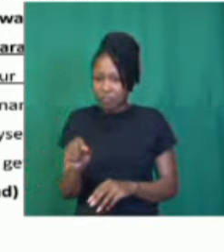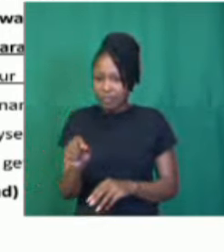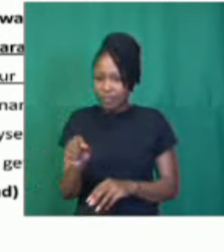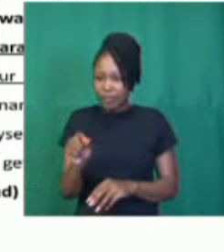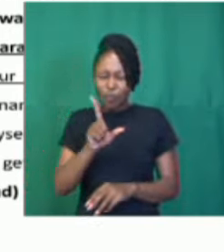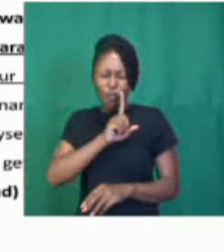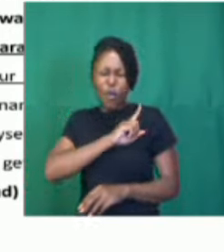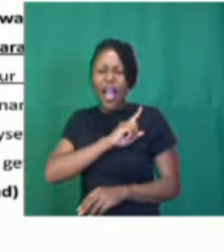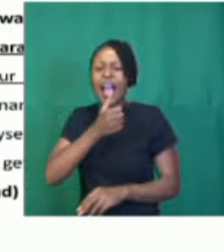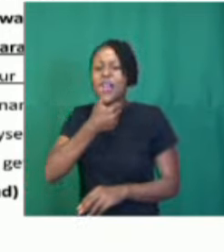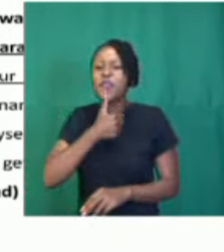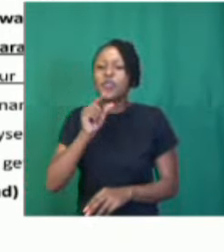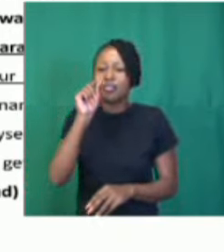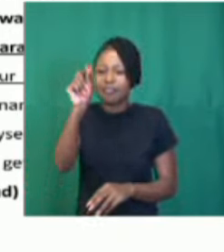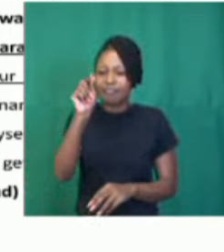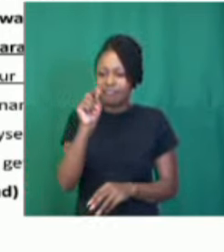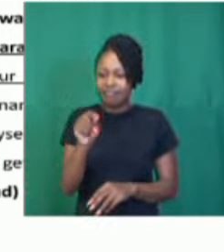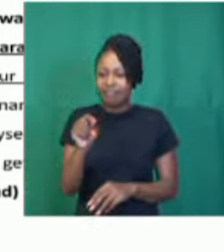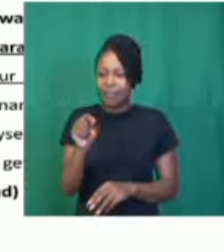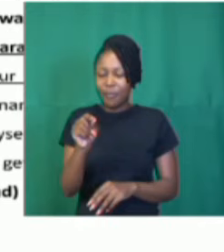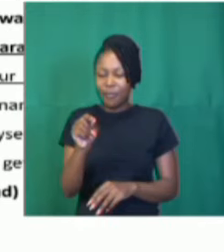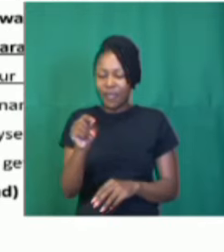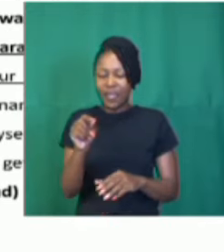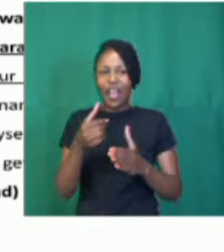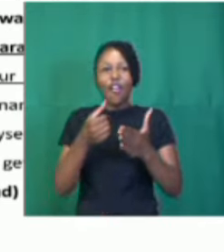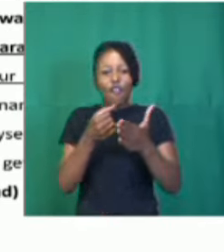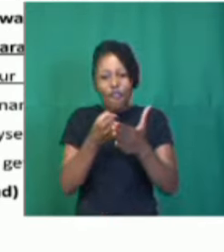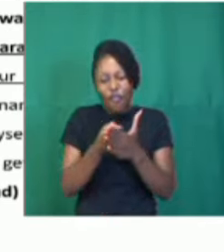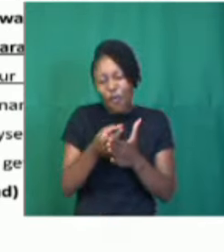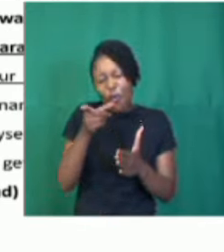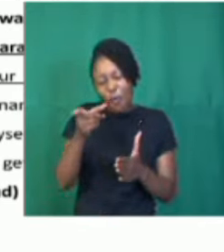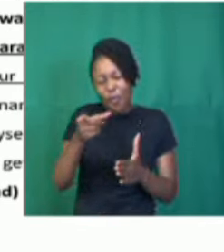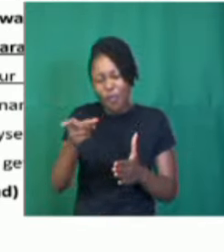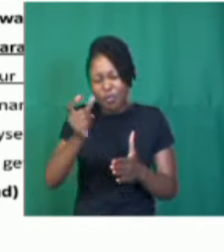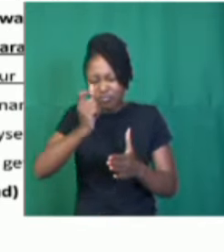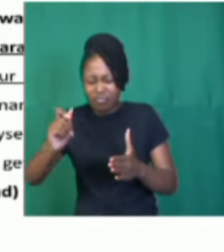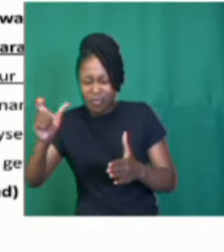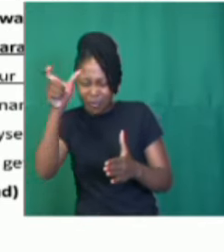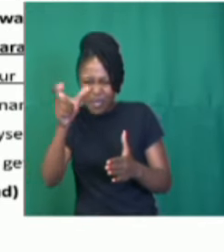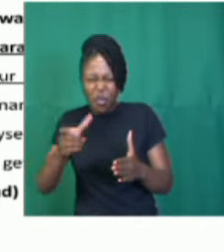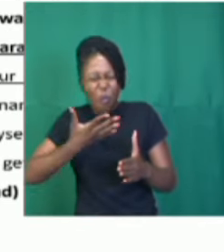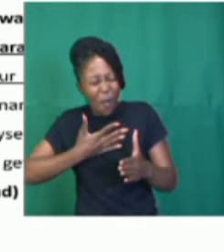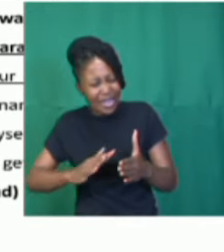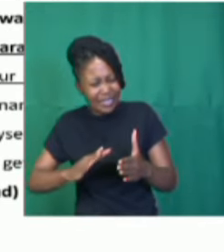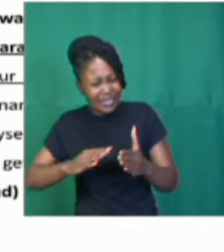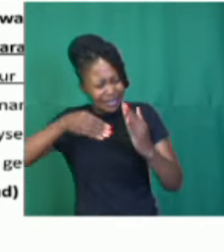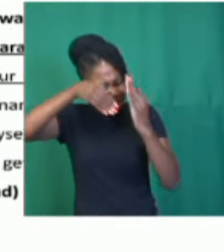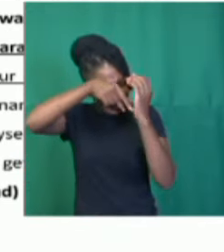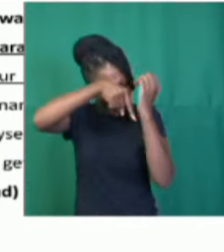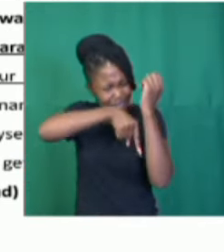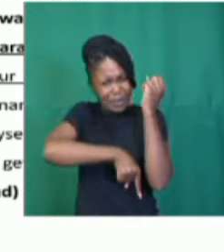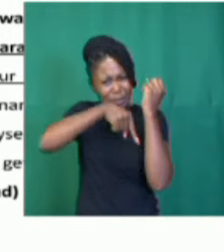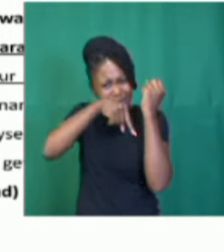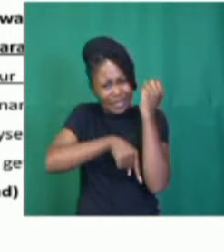colon. The colon will be to indicate to me that maybe the writer is to further explain why Auntie